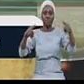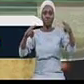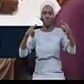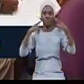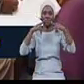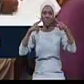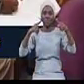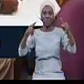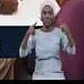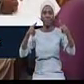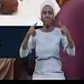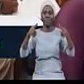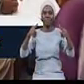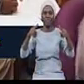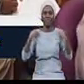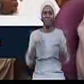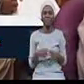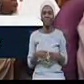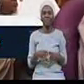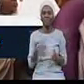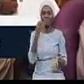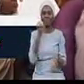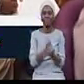me a good amen for your own life.